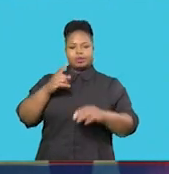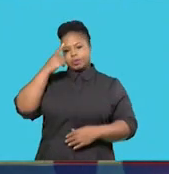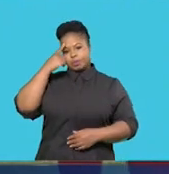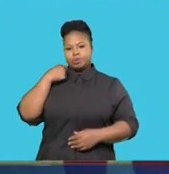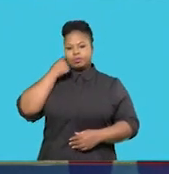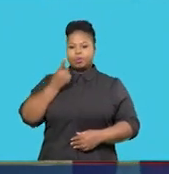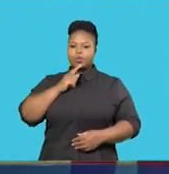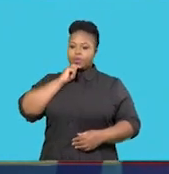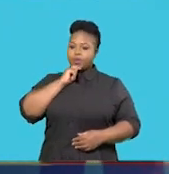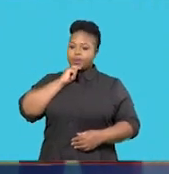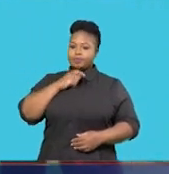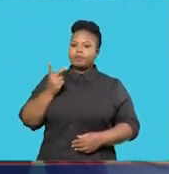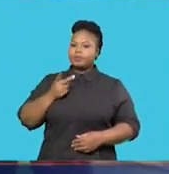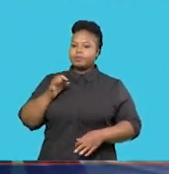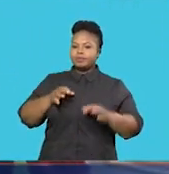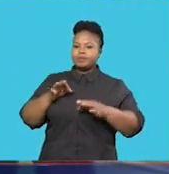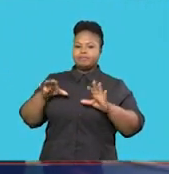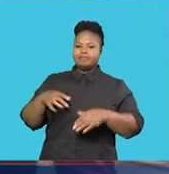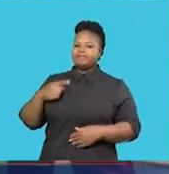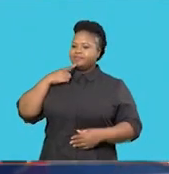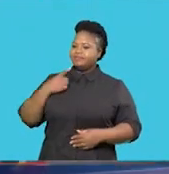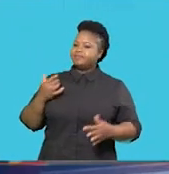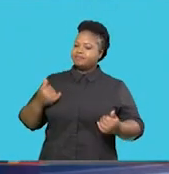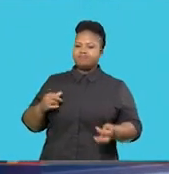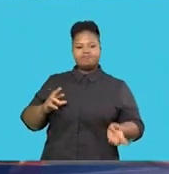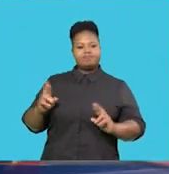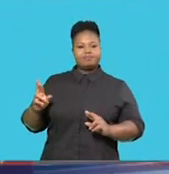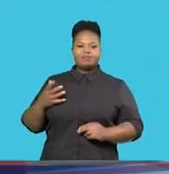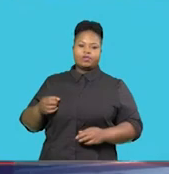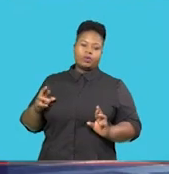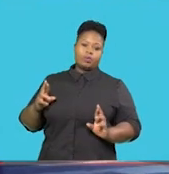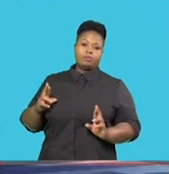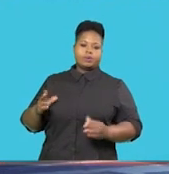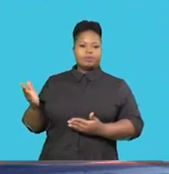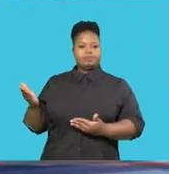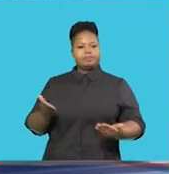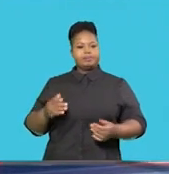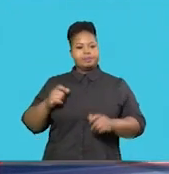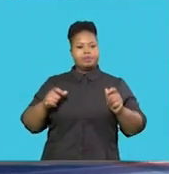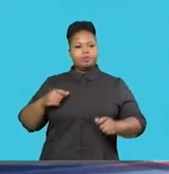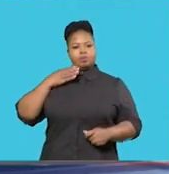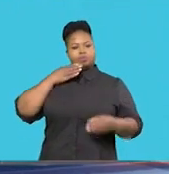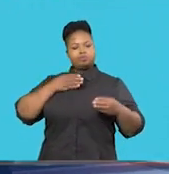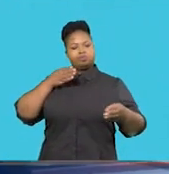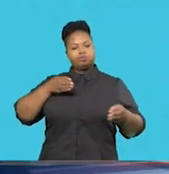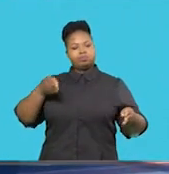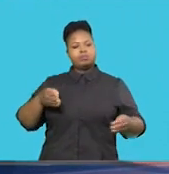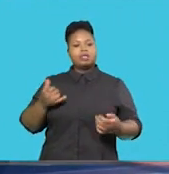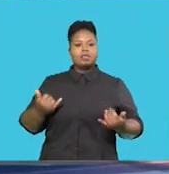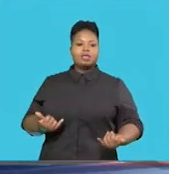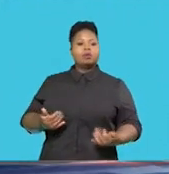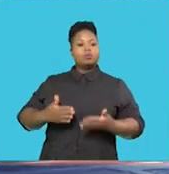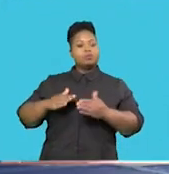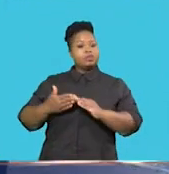kusasa, kwaye eli qela livakalisa ukuba nethemba lokwamkela inginginye yabahlali. Kwaye